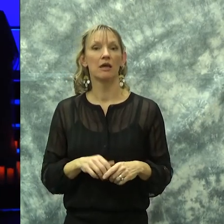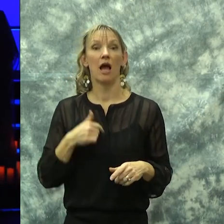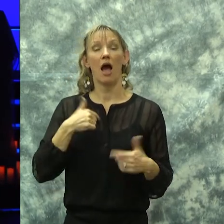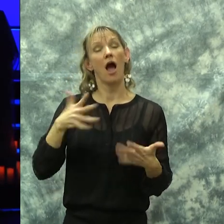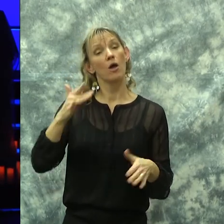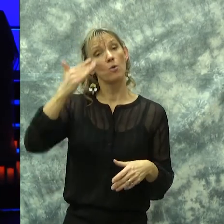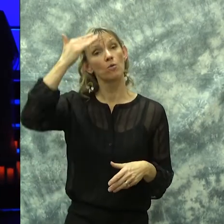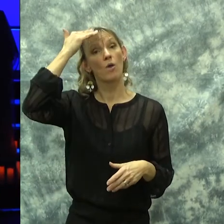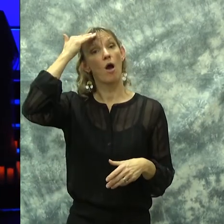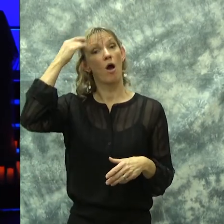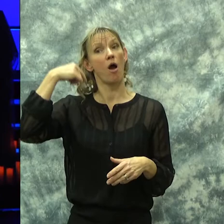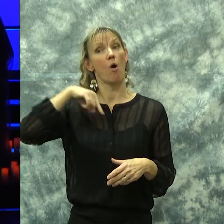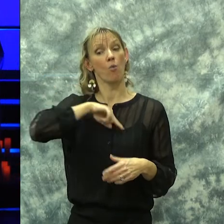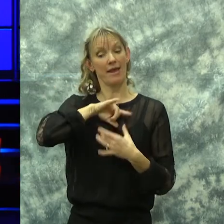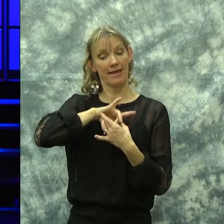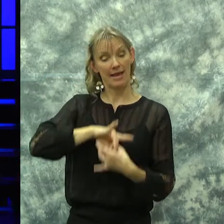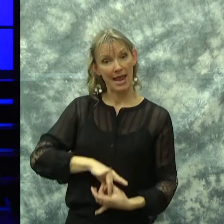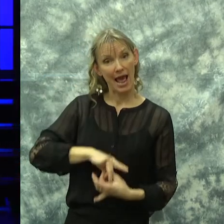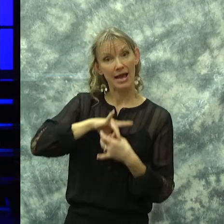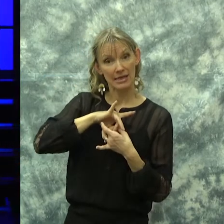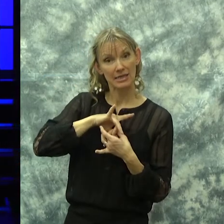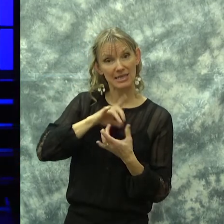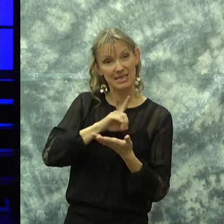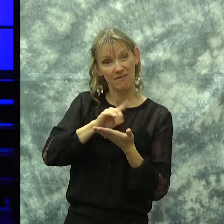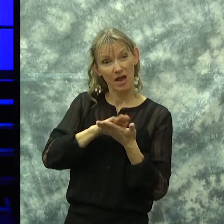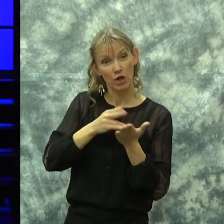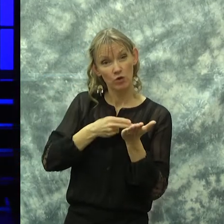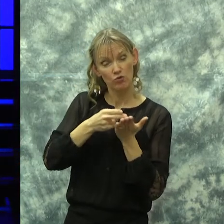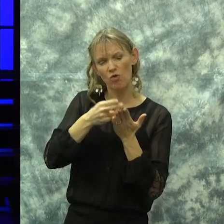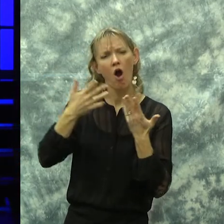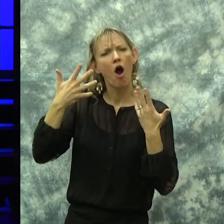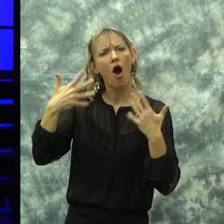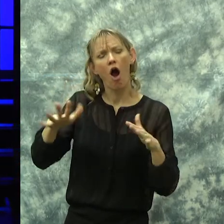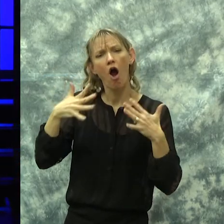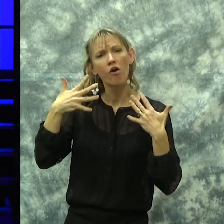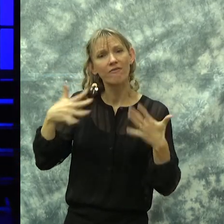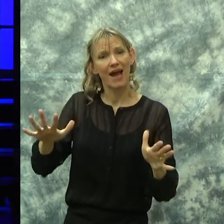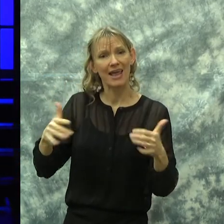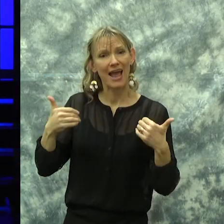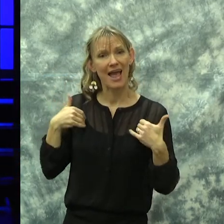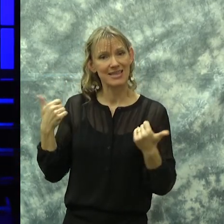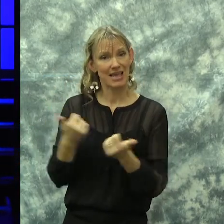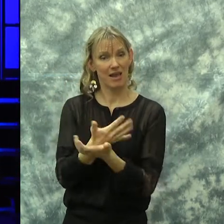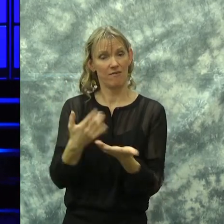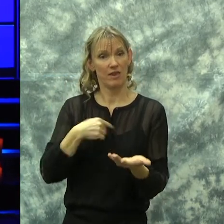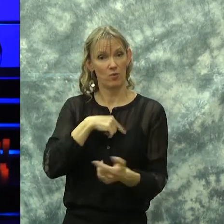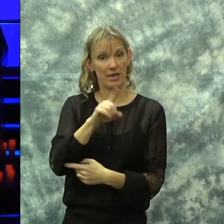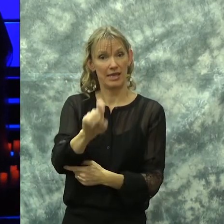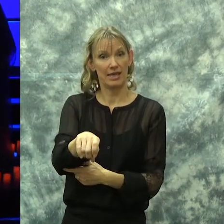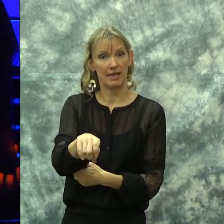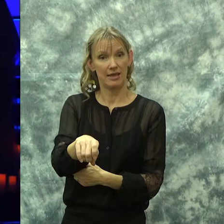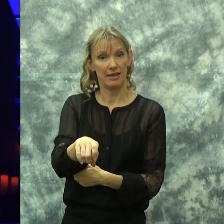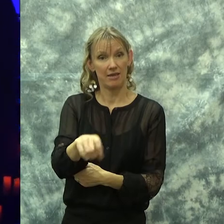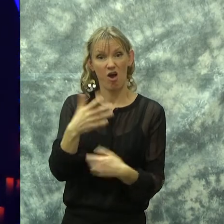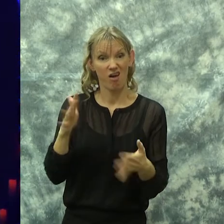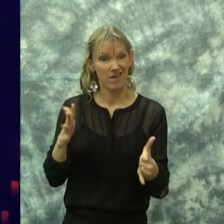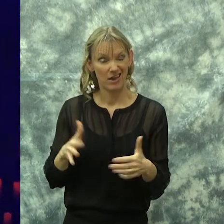And I know as we connect with this divine truth that it already has everything that we need.